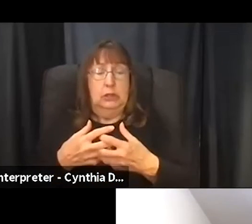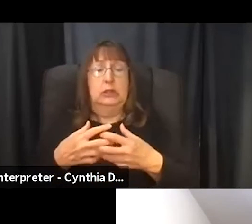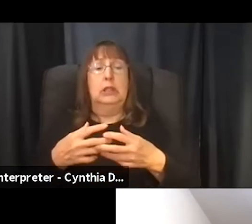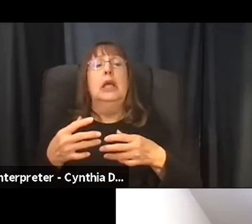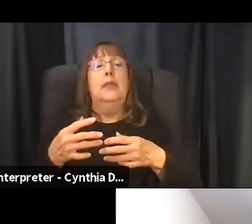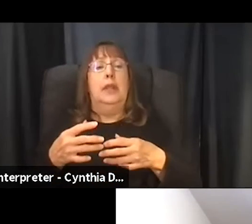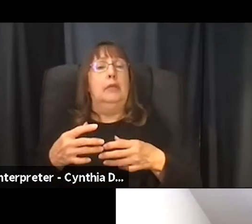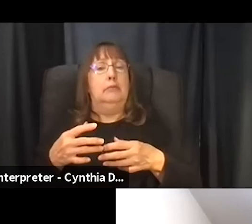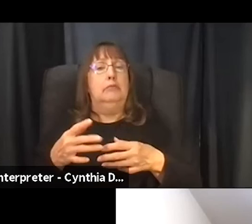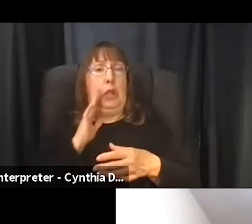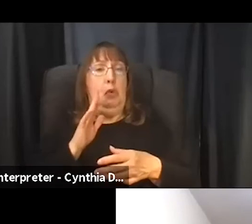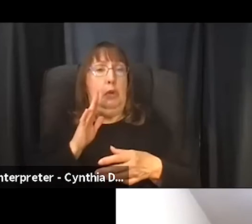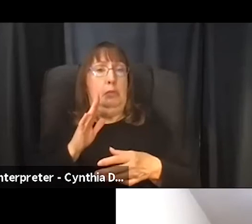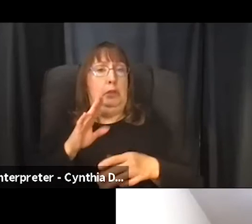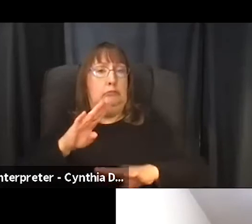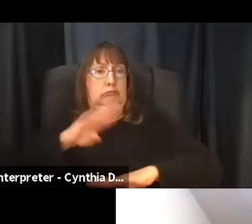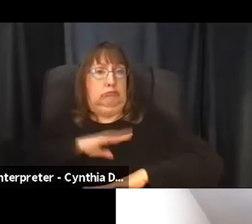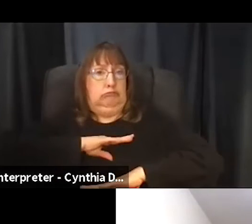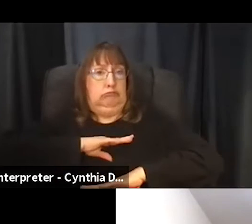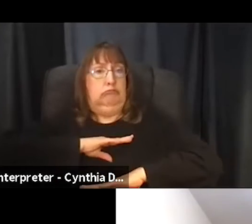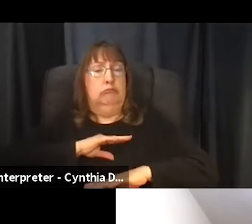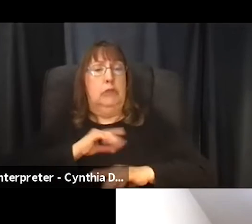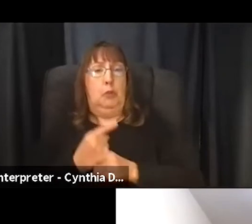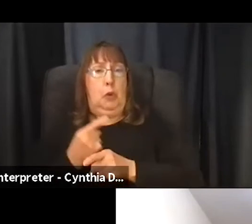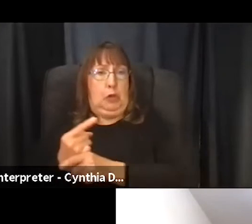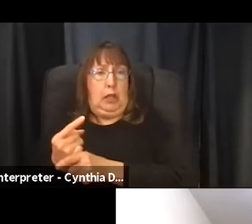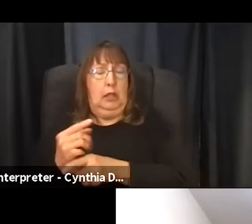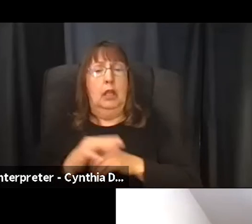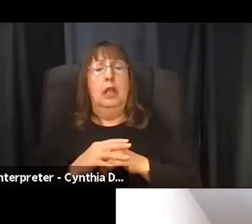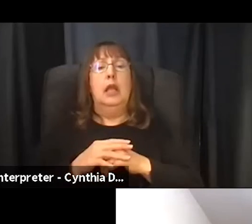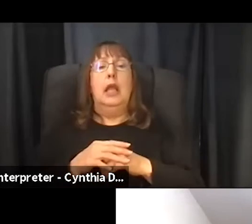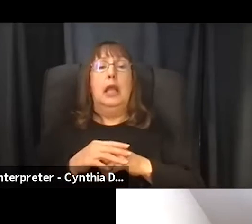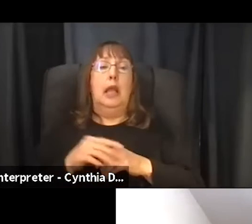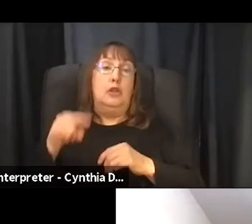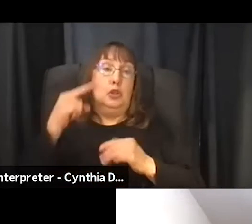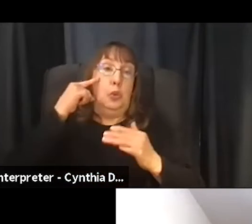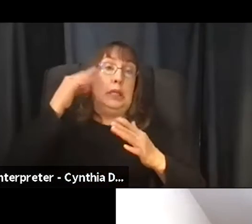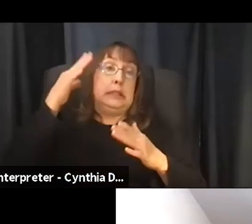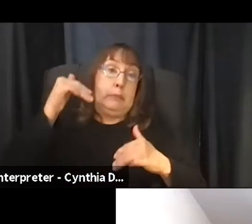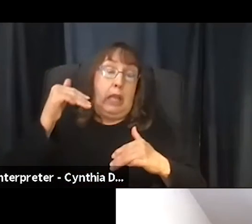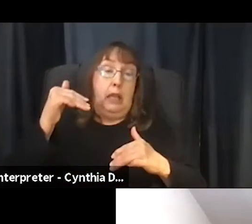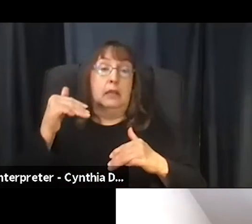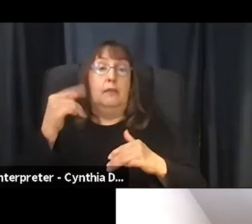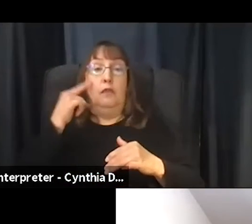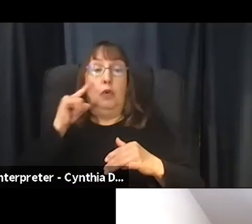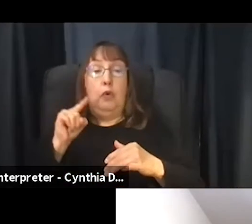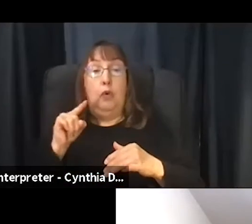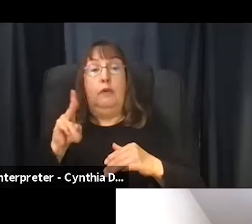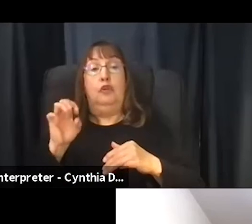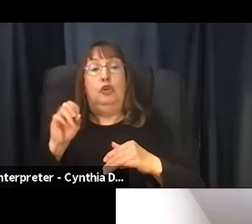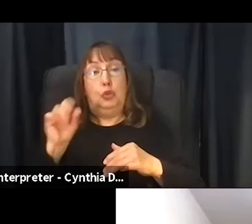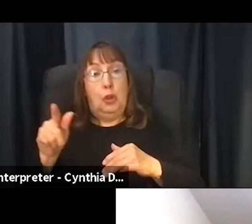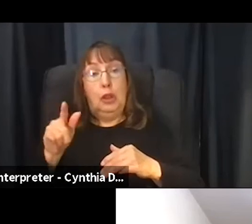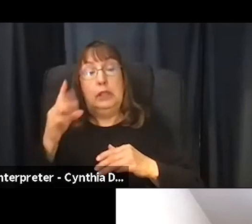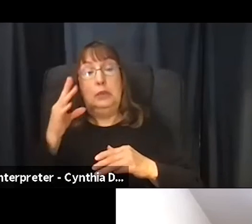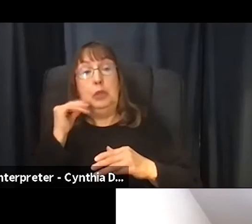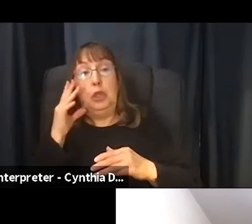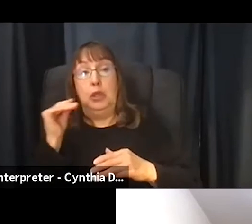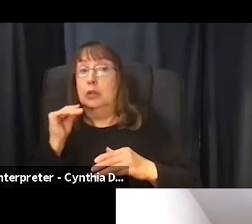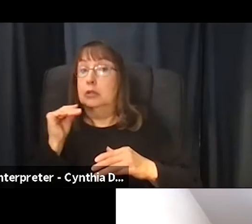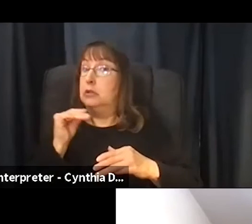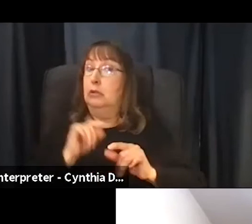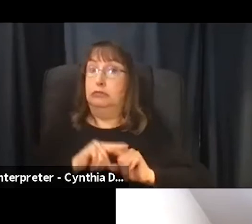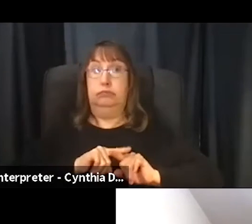appropriately. As you might expect in a virtual experience, these accommodations are broad and not